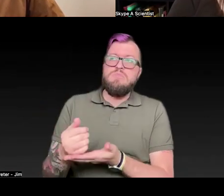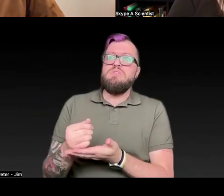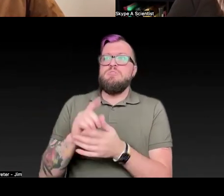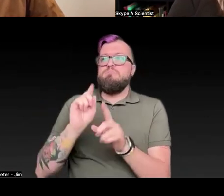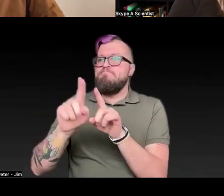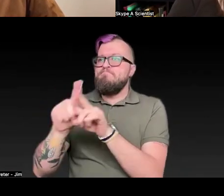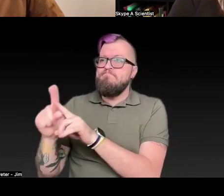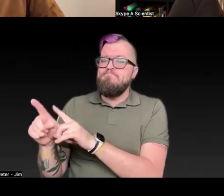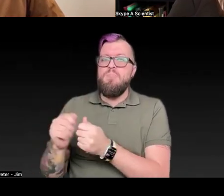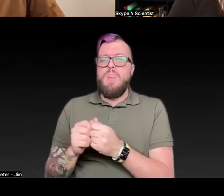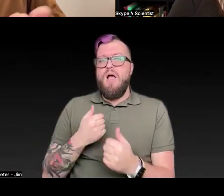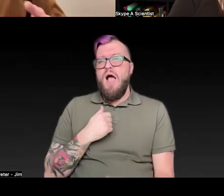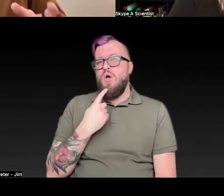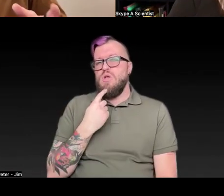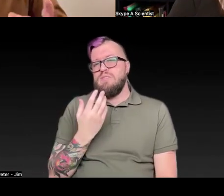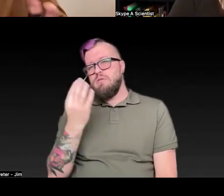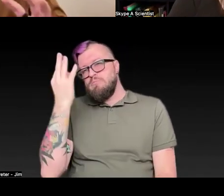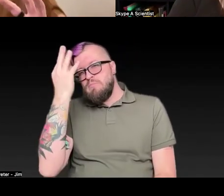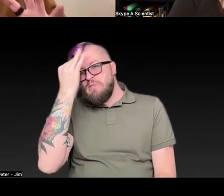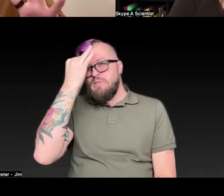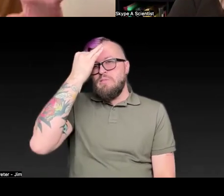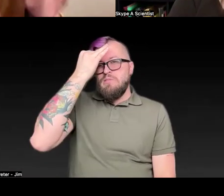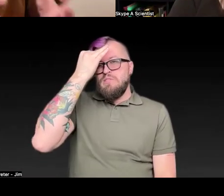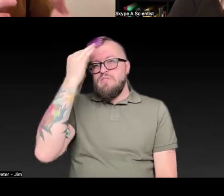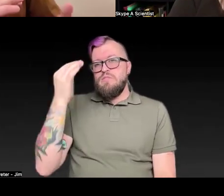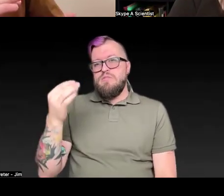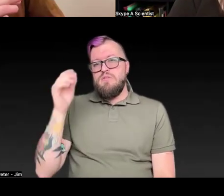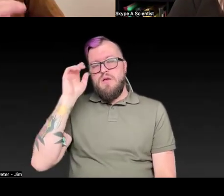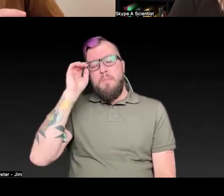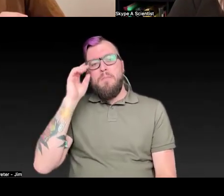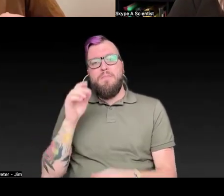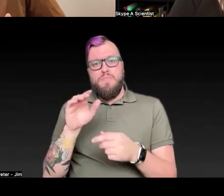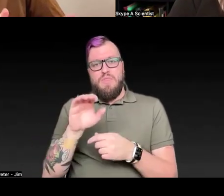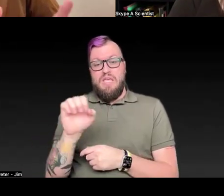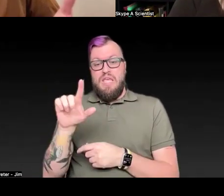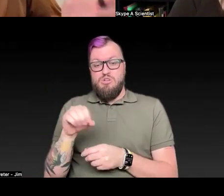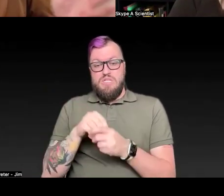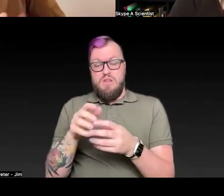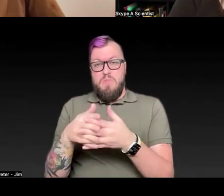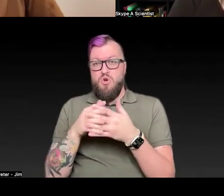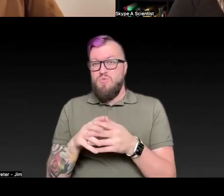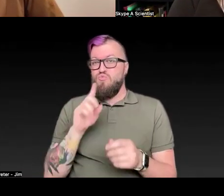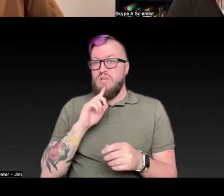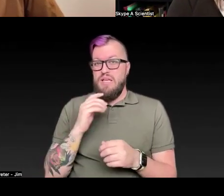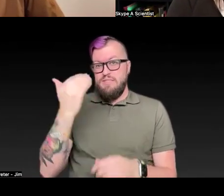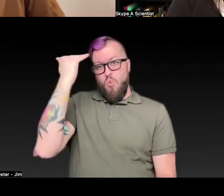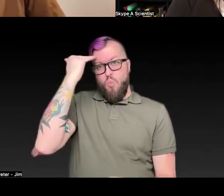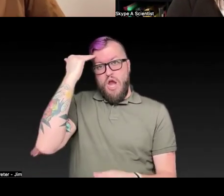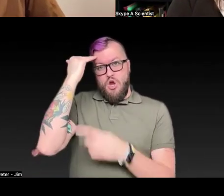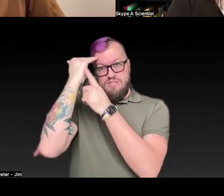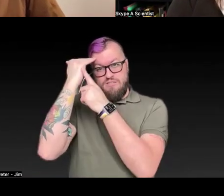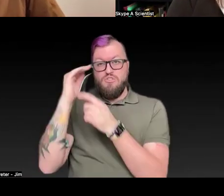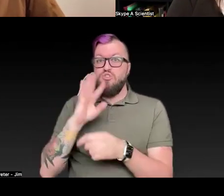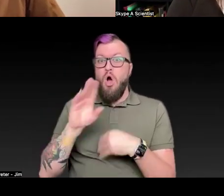say, given how few eels there sort of are in a lot of the U.S., that part of what you can do is just awareness. Talk about eels. It's what I